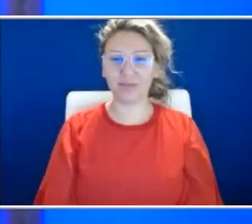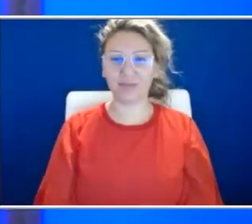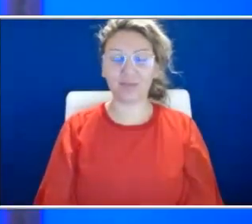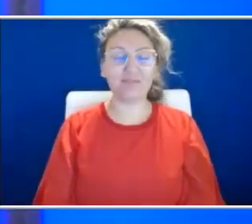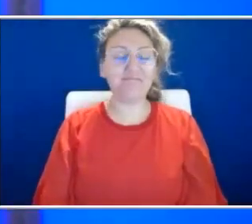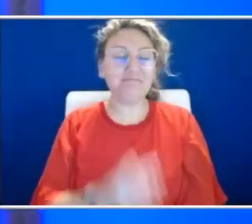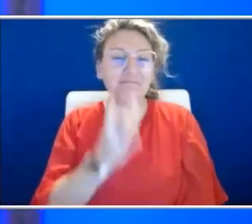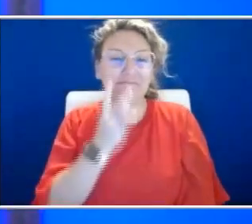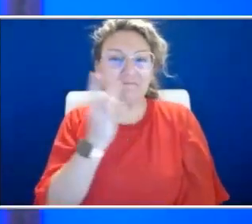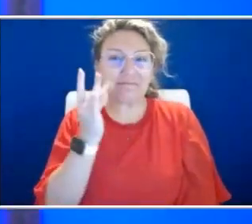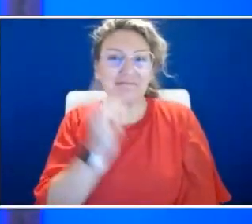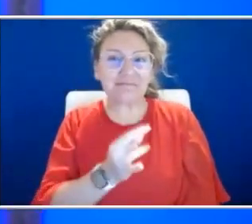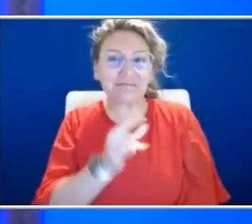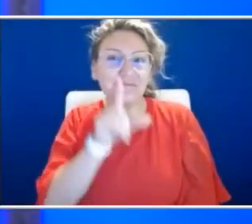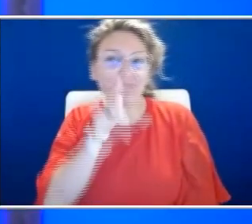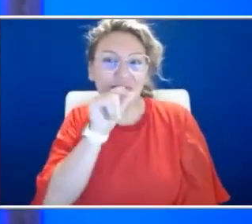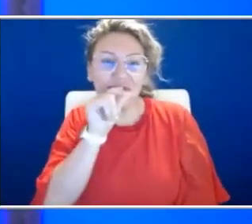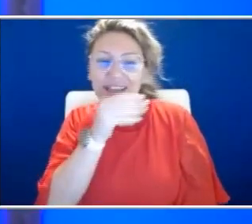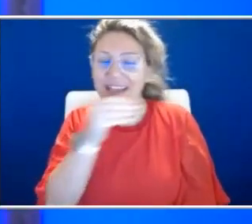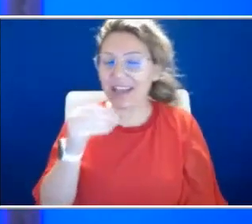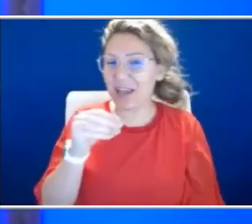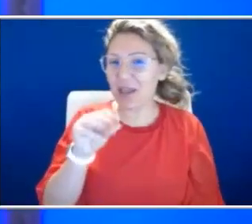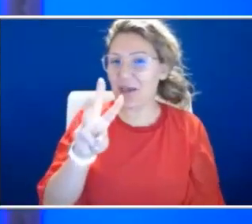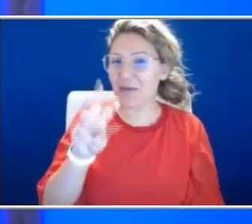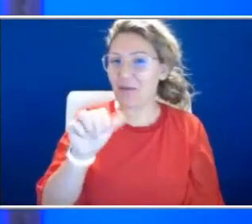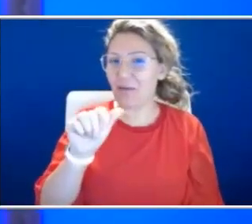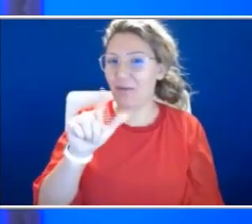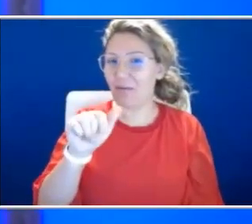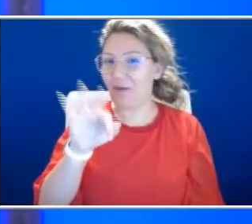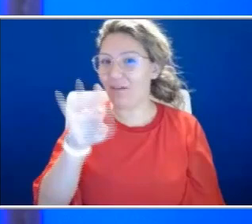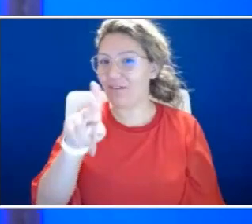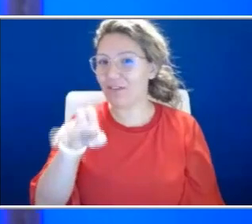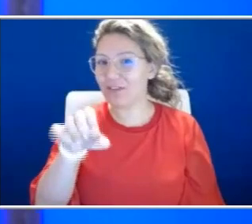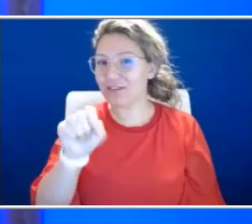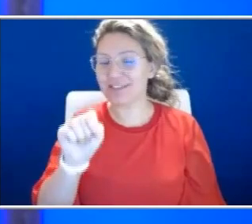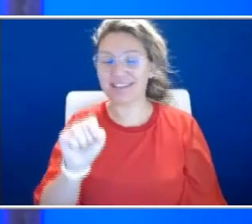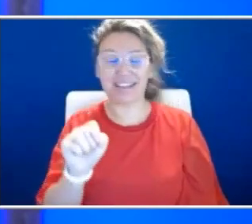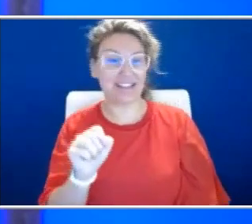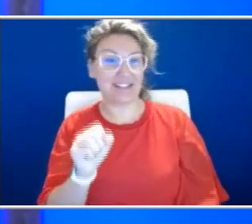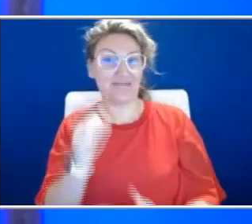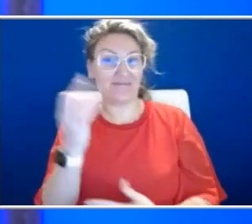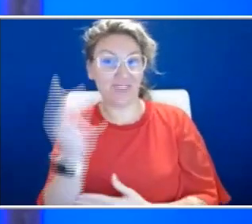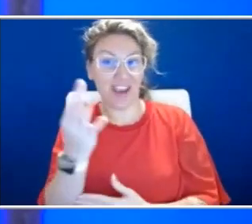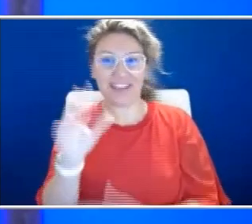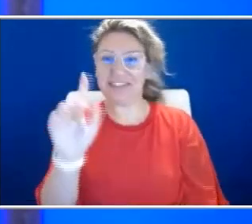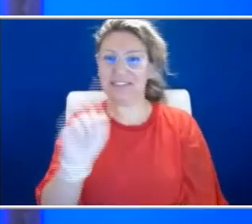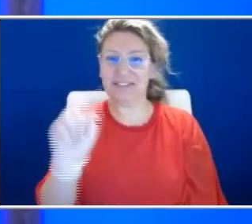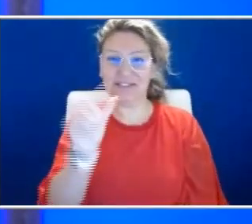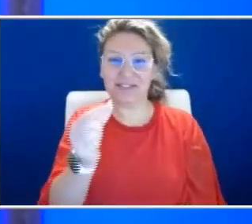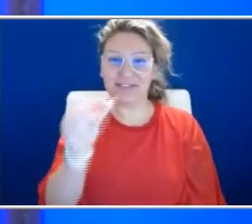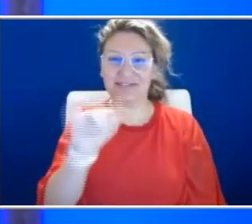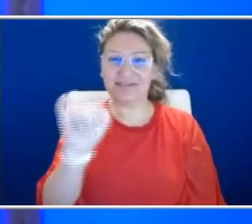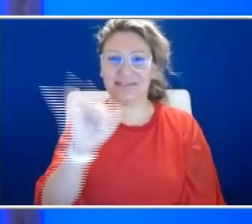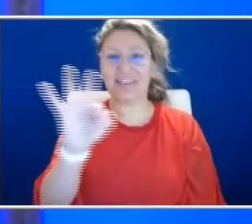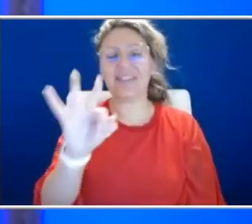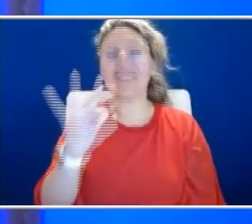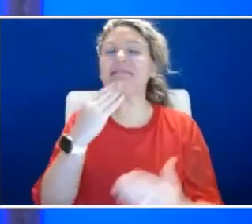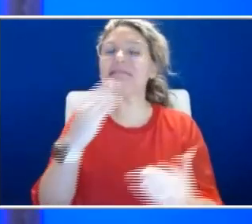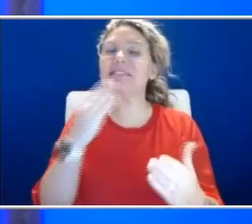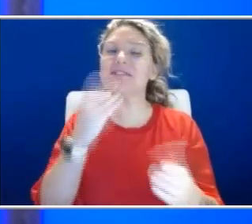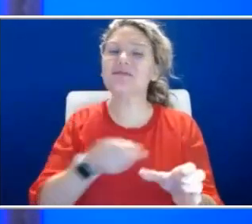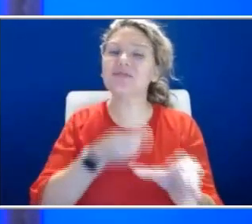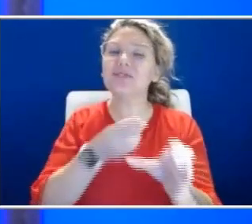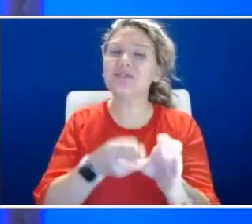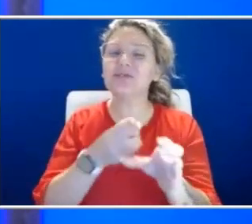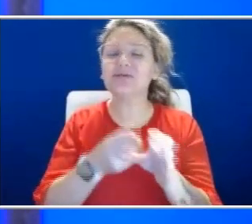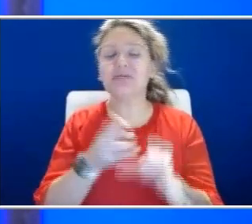Chicken and waffles. Sounds so good right now. It's Friday, TGIF. Thanks for joining us here on Facebook, YouTube, and Twitter. Jess is enjoying a day